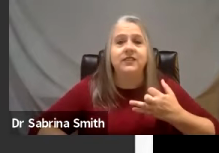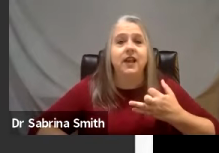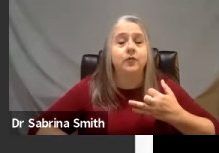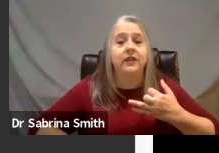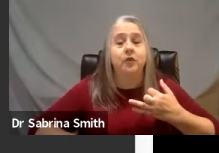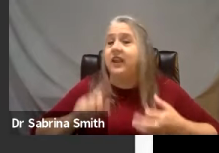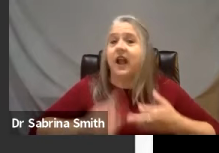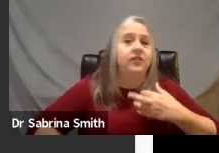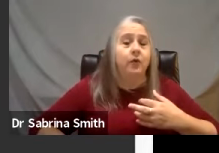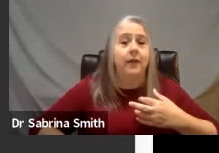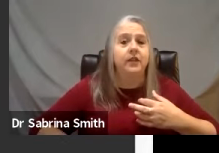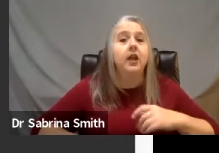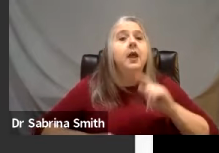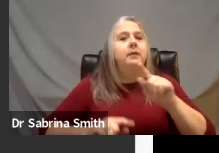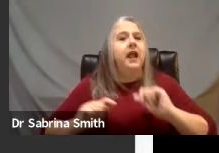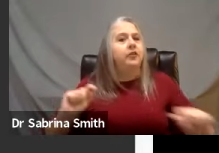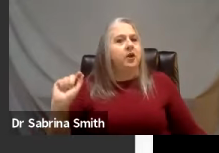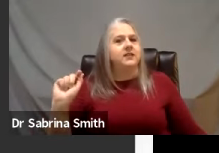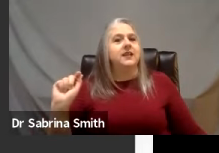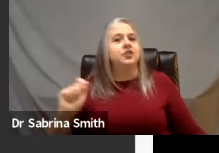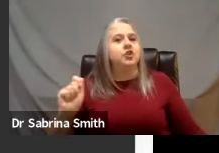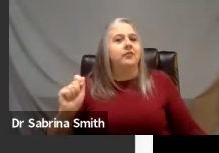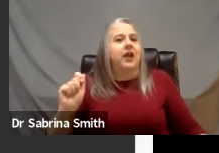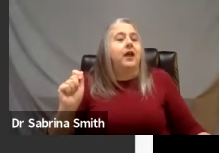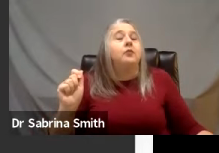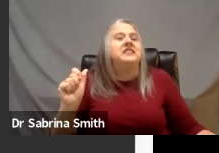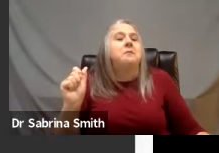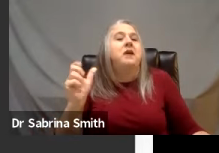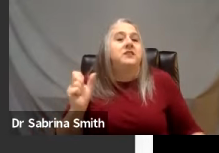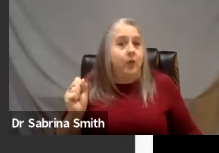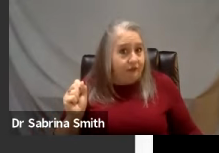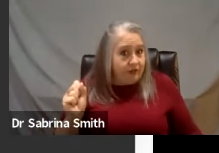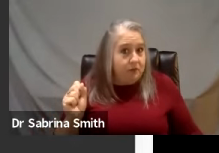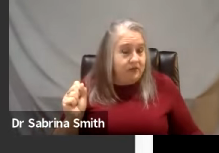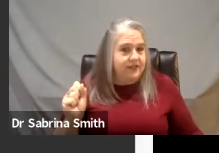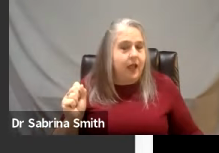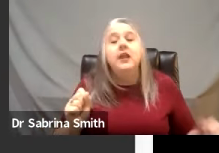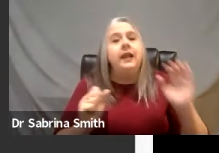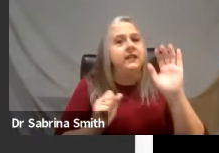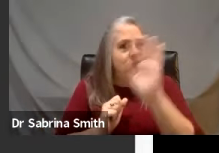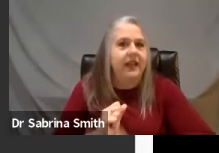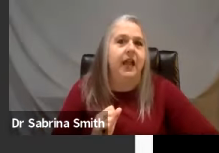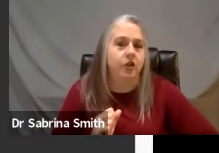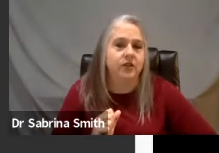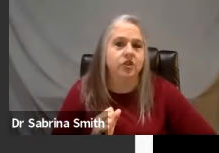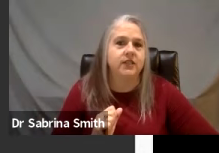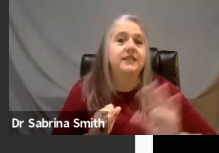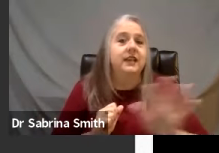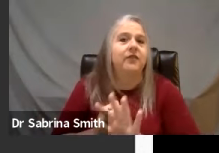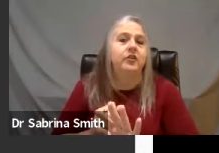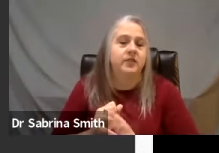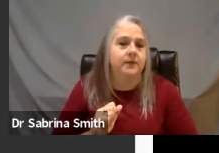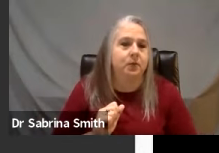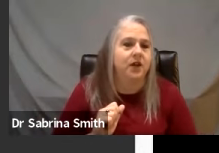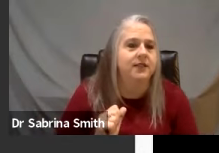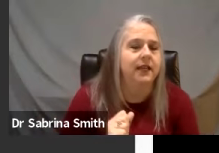have the signs ready for it. They got the vocabulary. But now they're processing because they're trying to figure out what's the best way for them to put this out. It's funny how you can start to